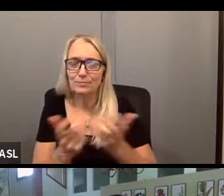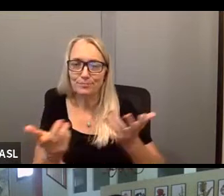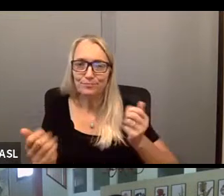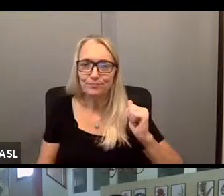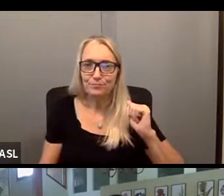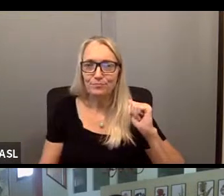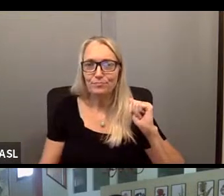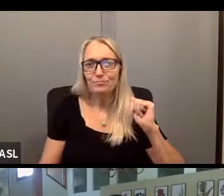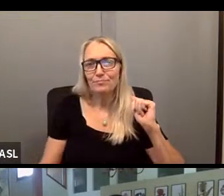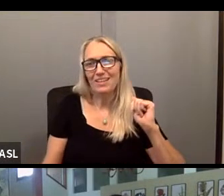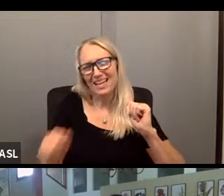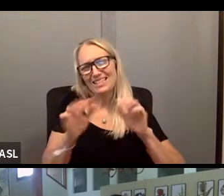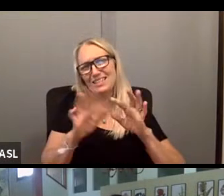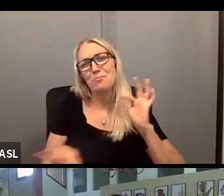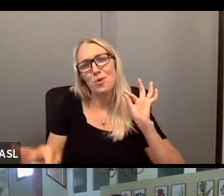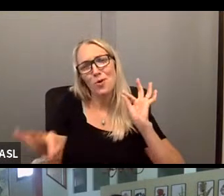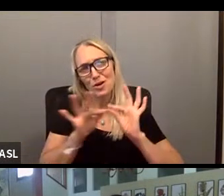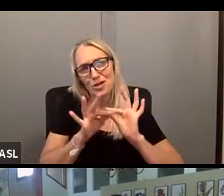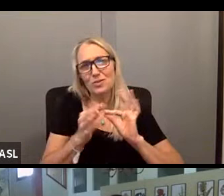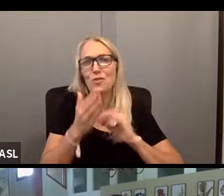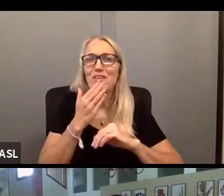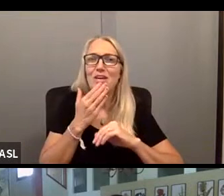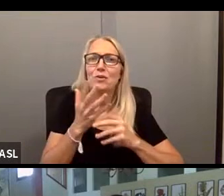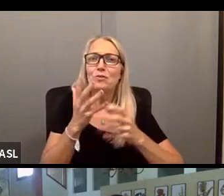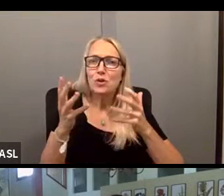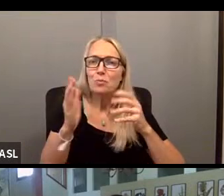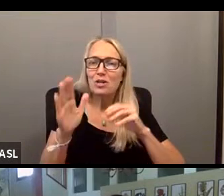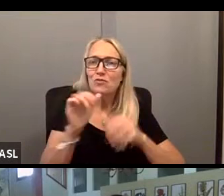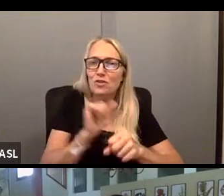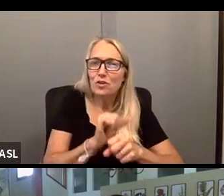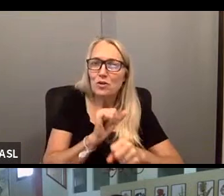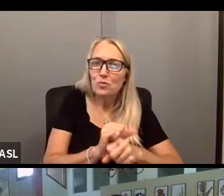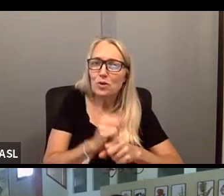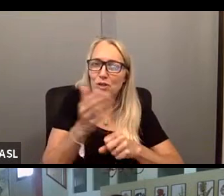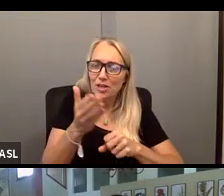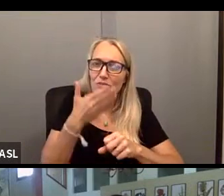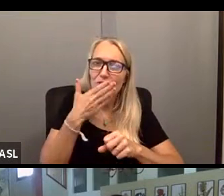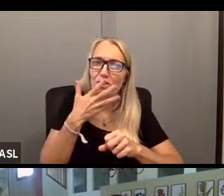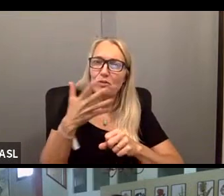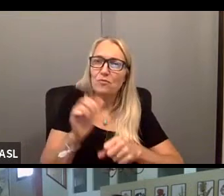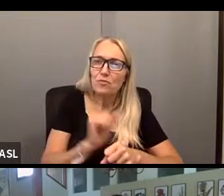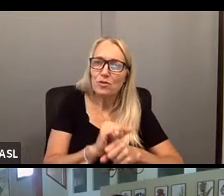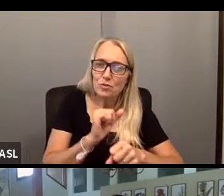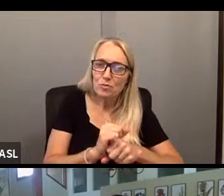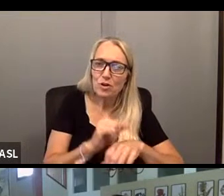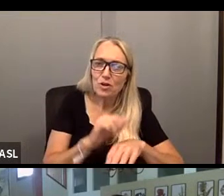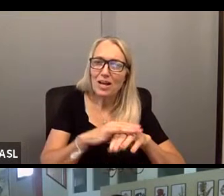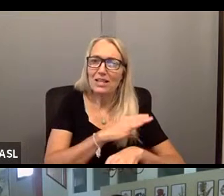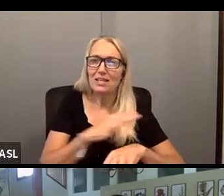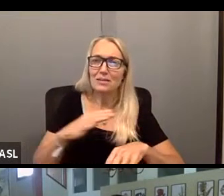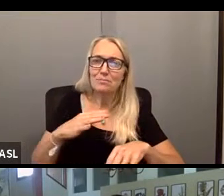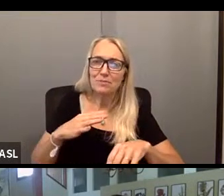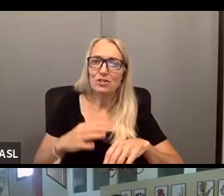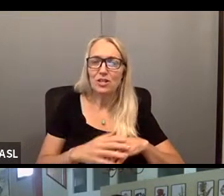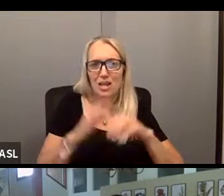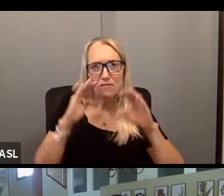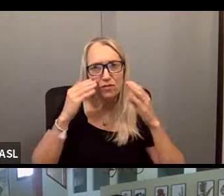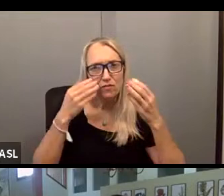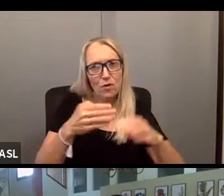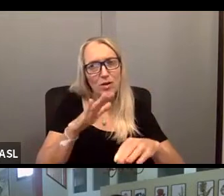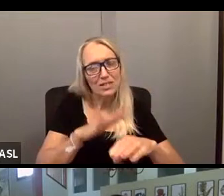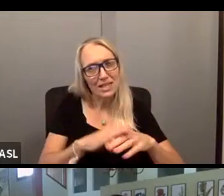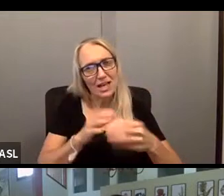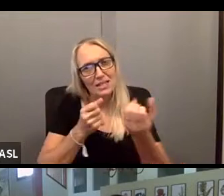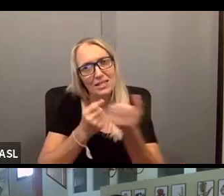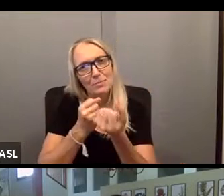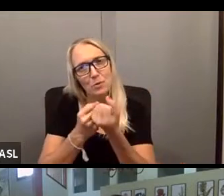would be key. So thank you so much for your work here with this commission and for focusing on supporting